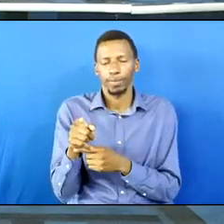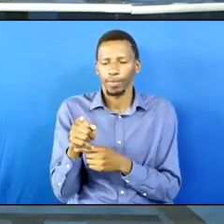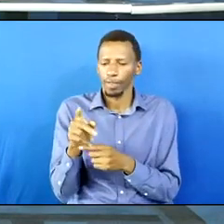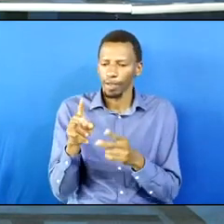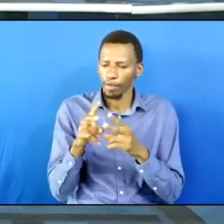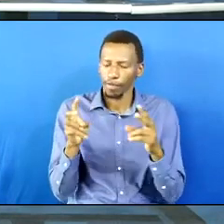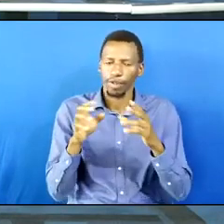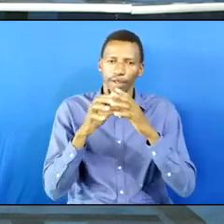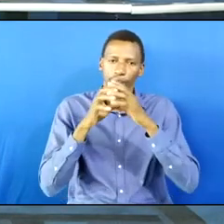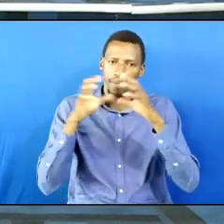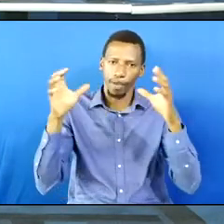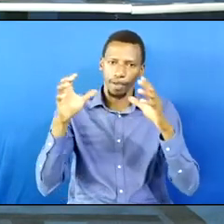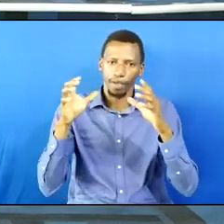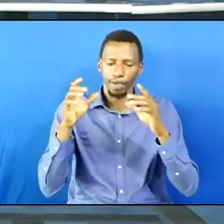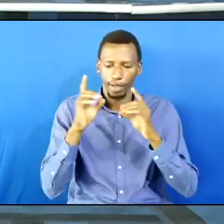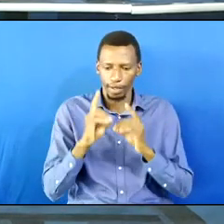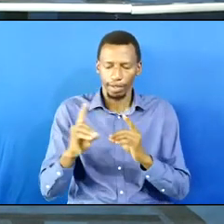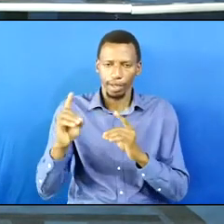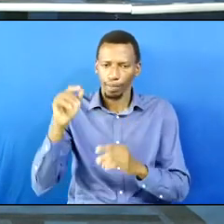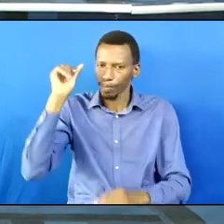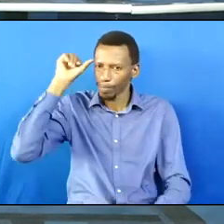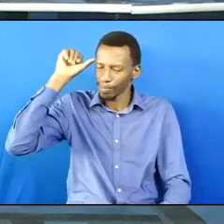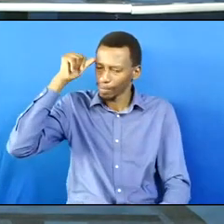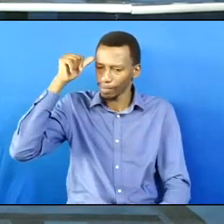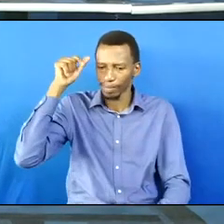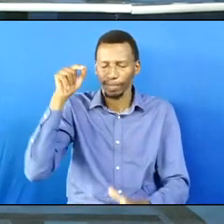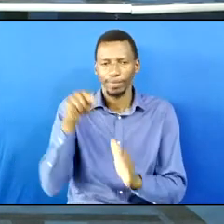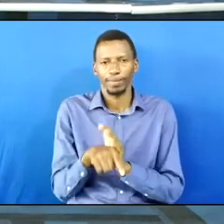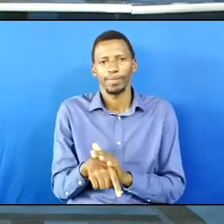one, educated one,